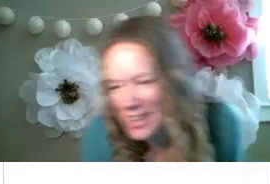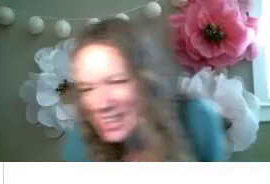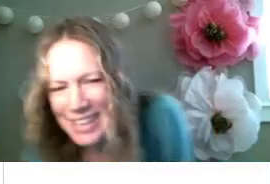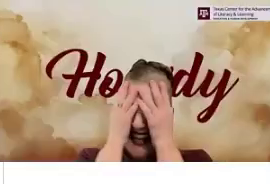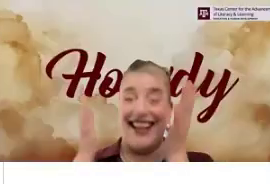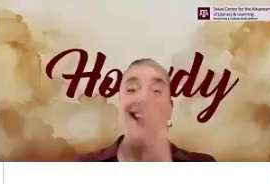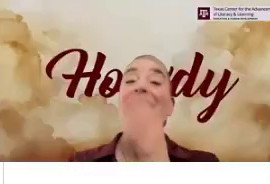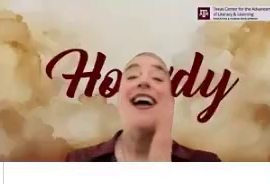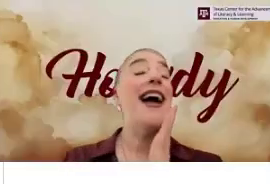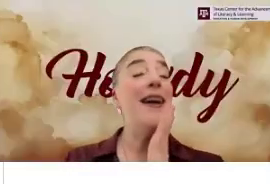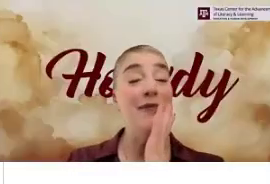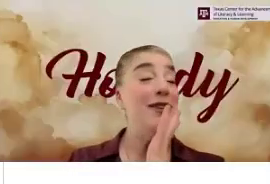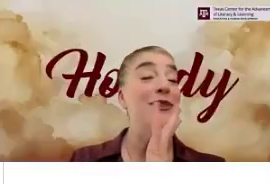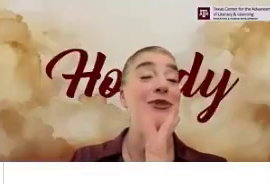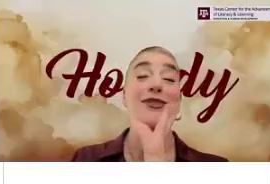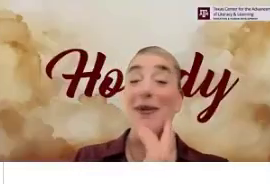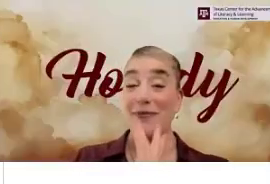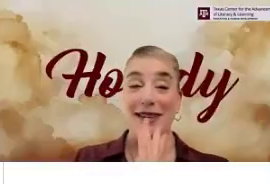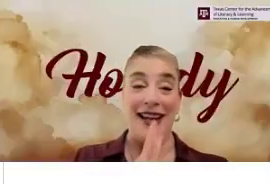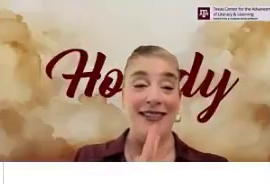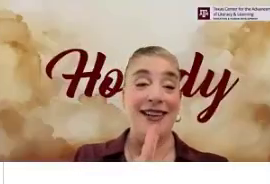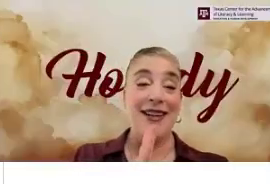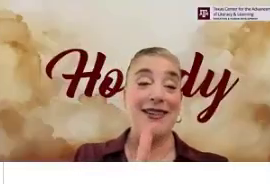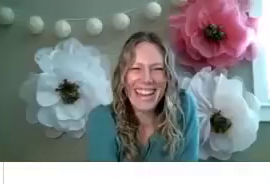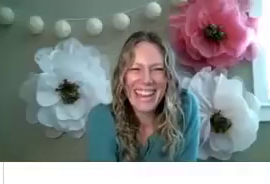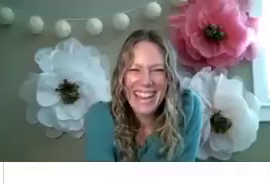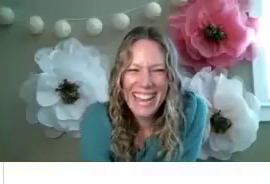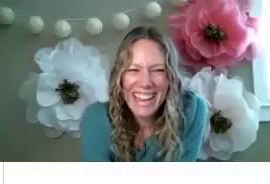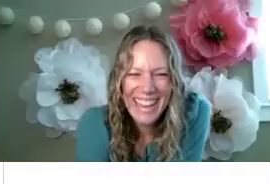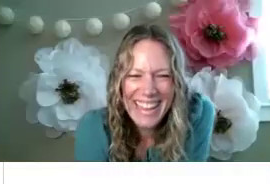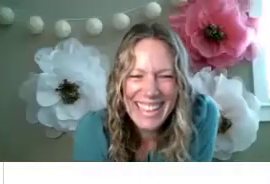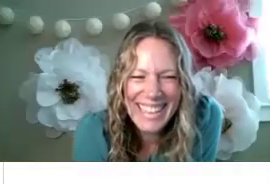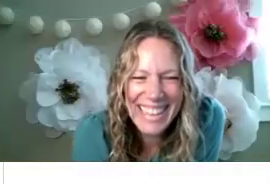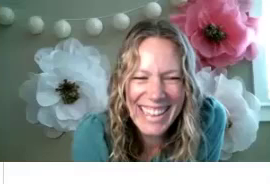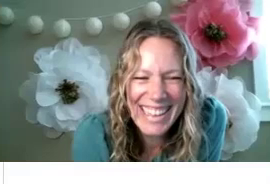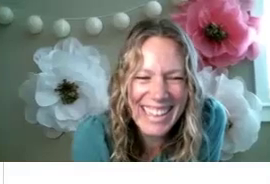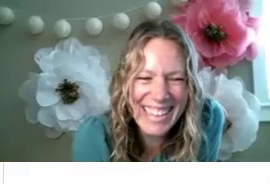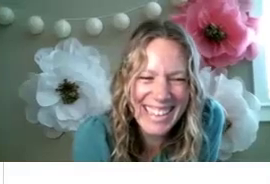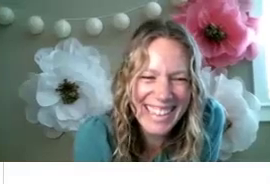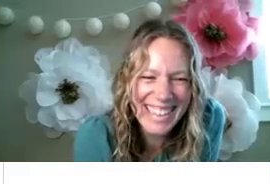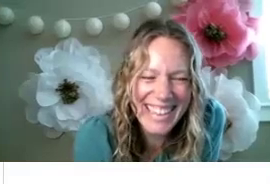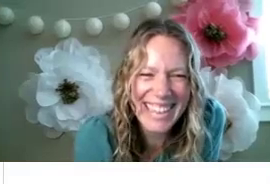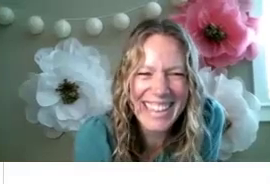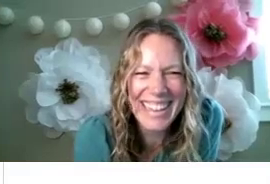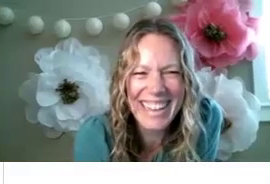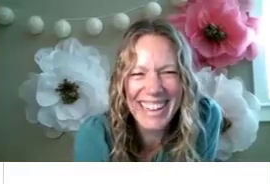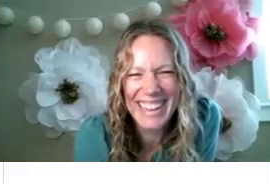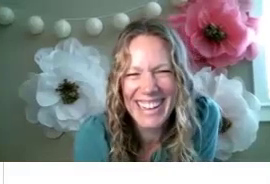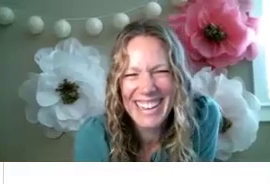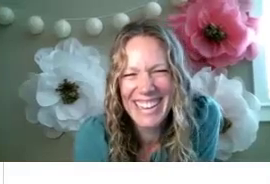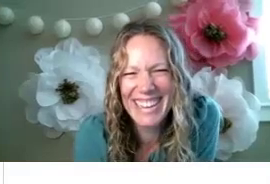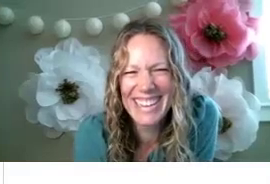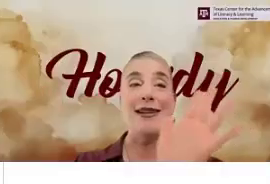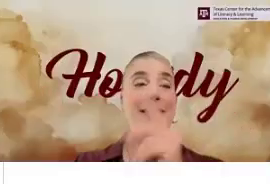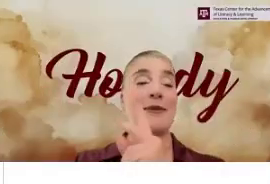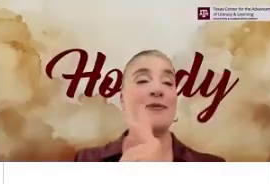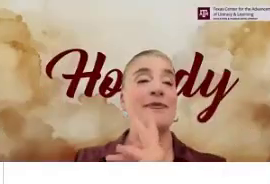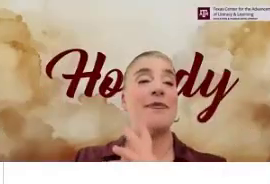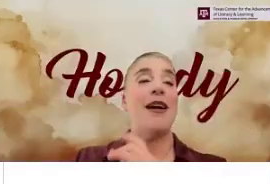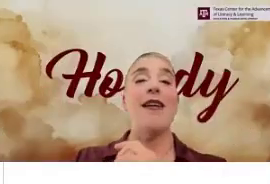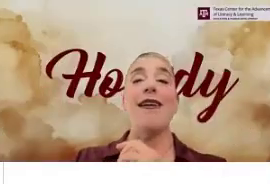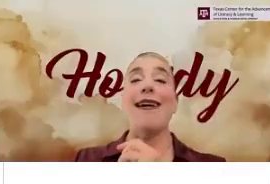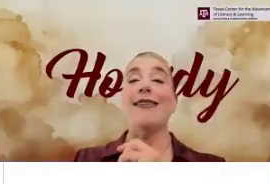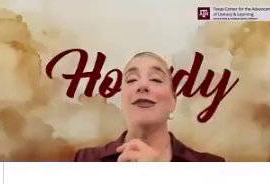help me. I'm going to do something. Let's do this. Bye-bye. Get out of